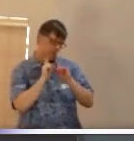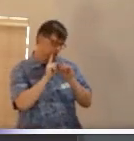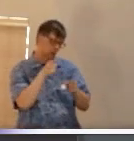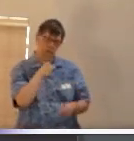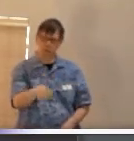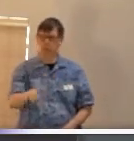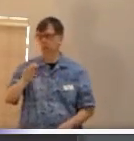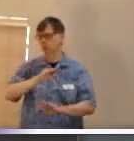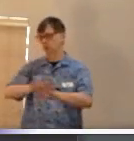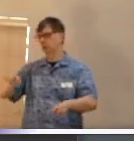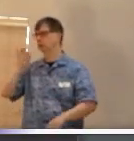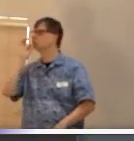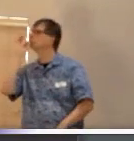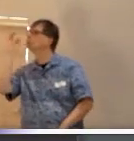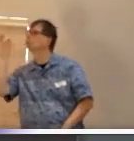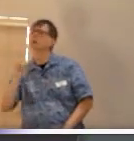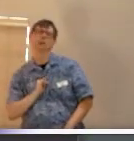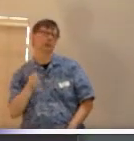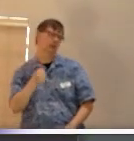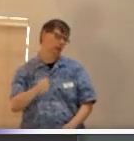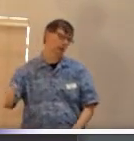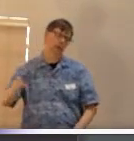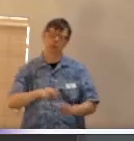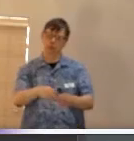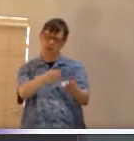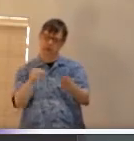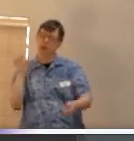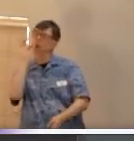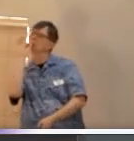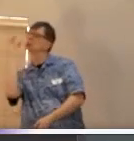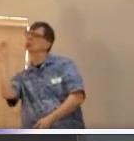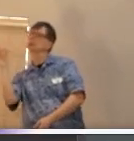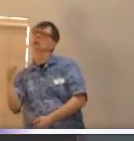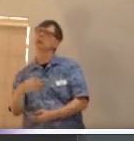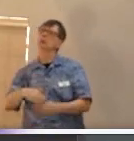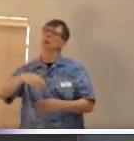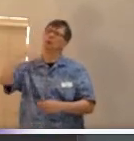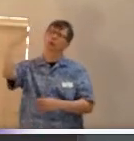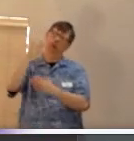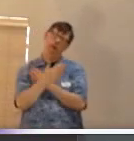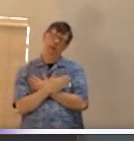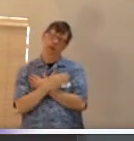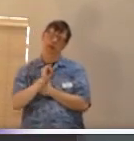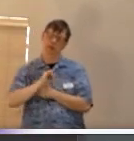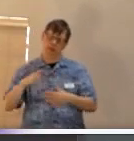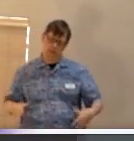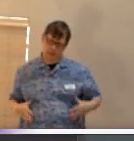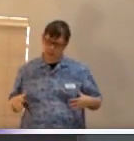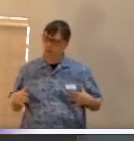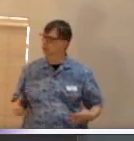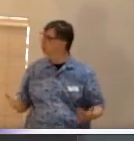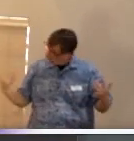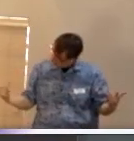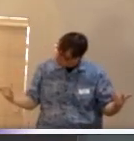smoking, but I will tell you every time you take a cigarette, say this is the most loving thing I could do for my body. And he's like,